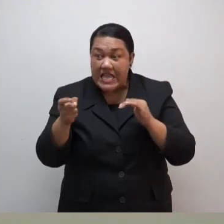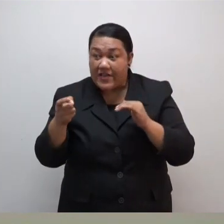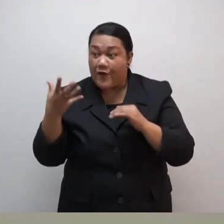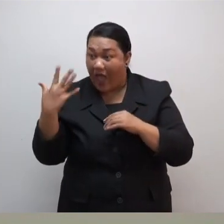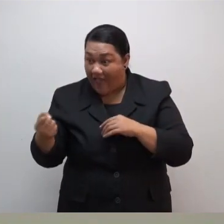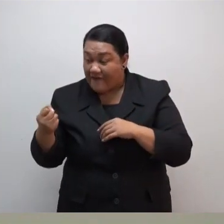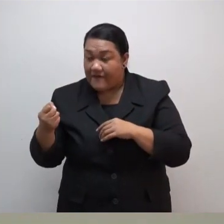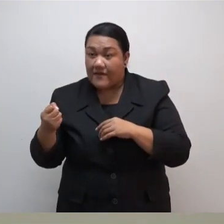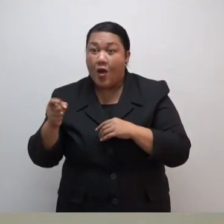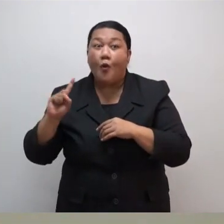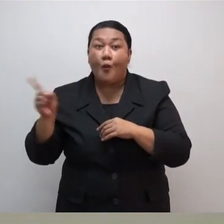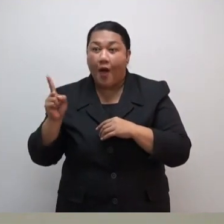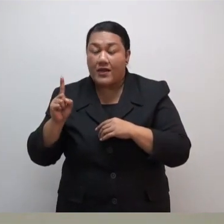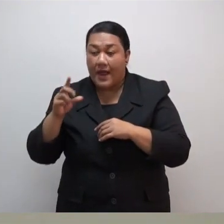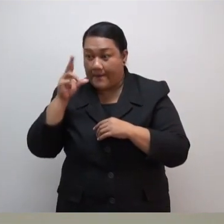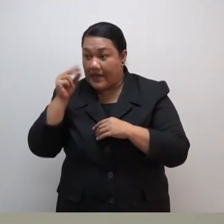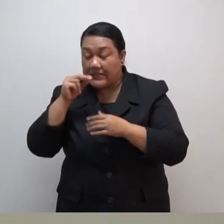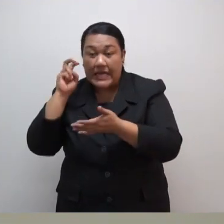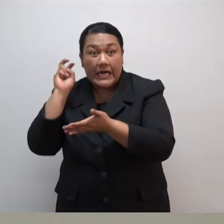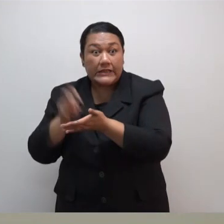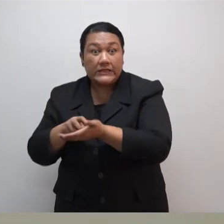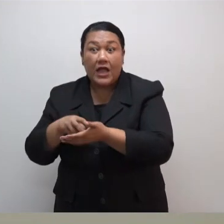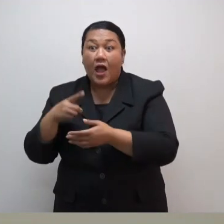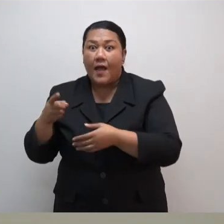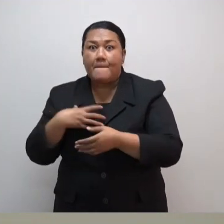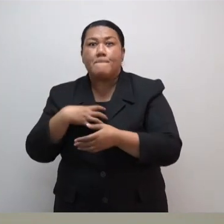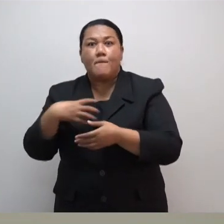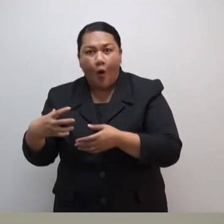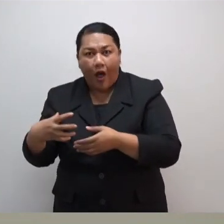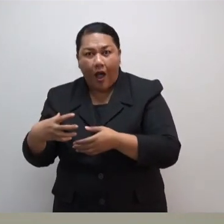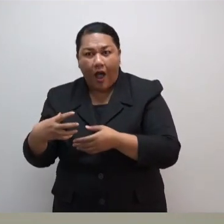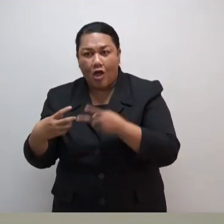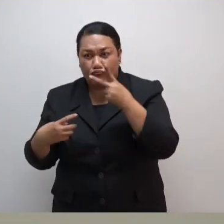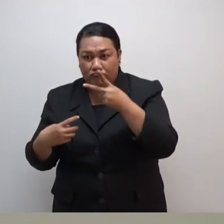ability to register your name more than once?